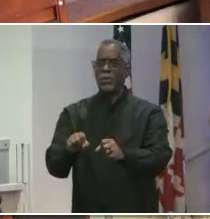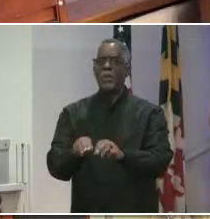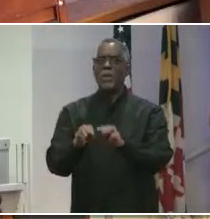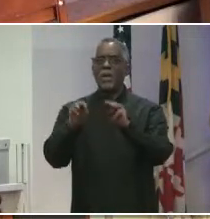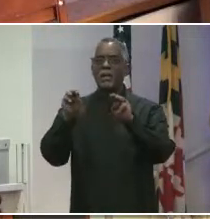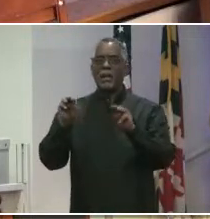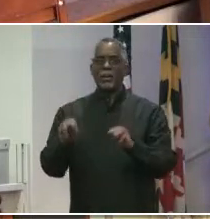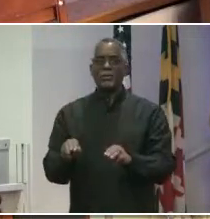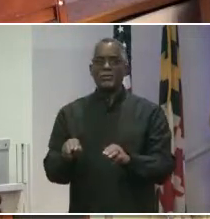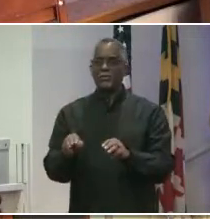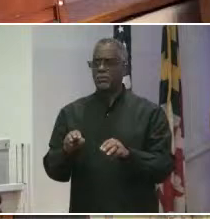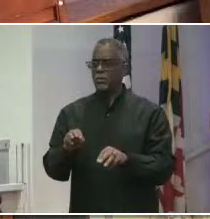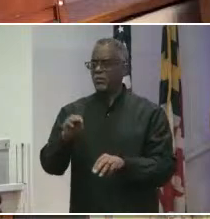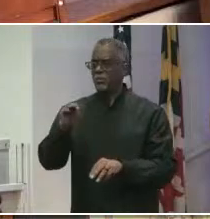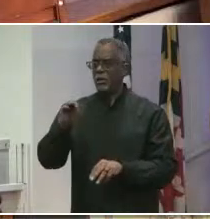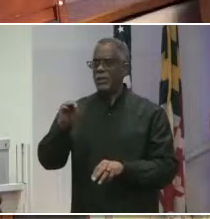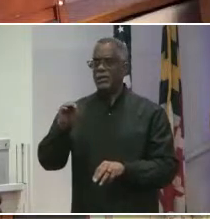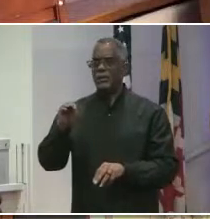Friday,